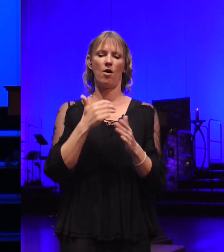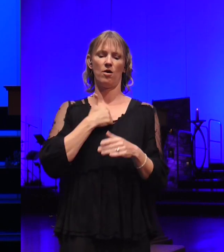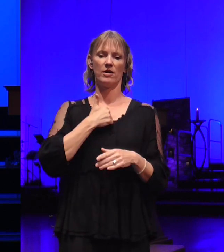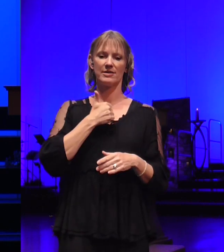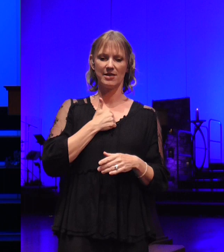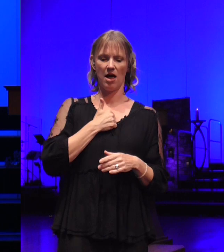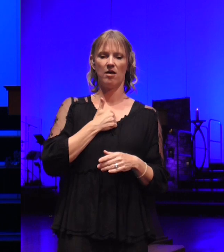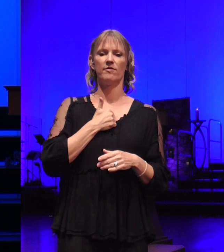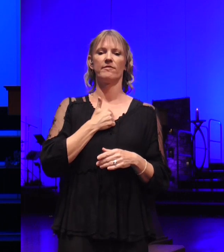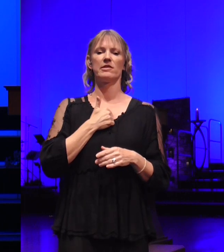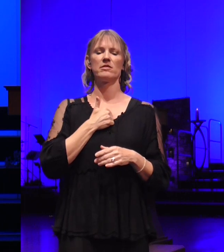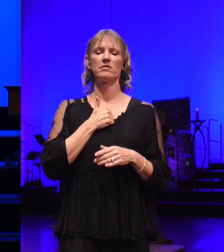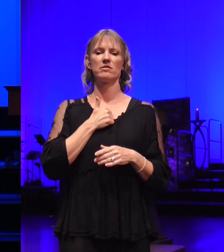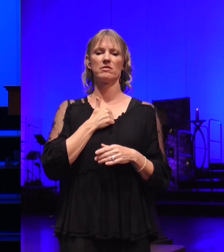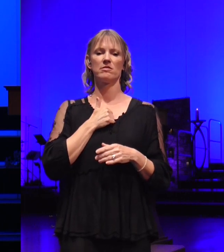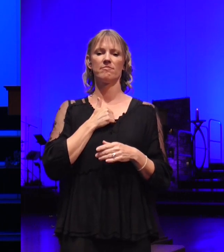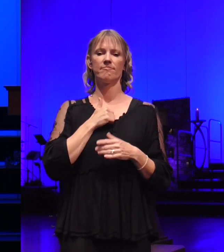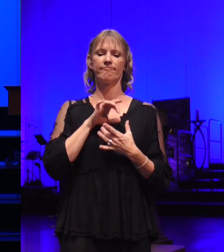ourselves in